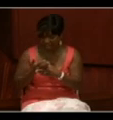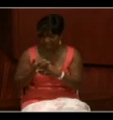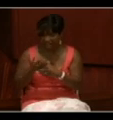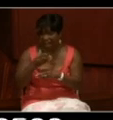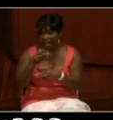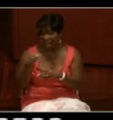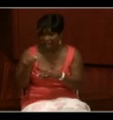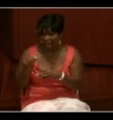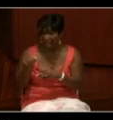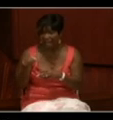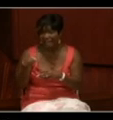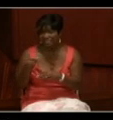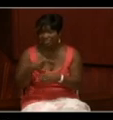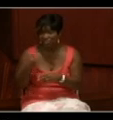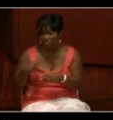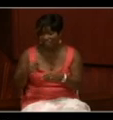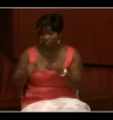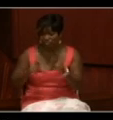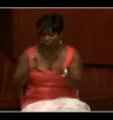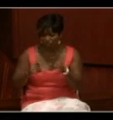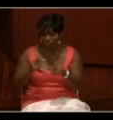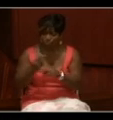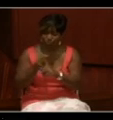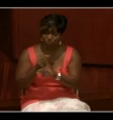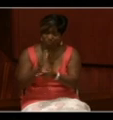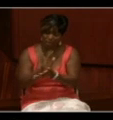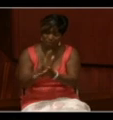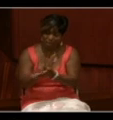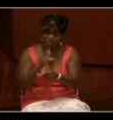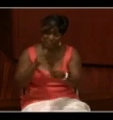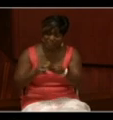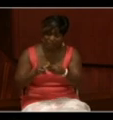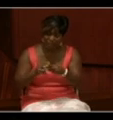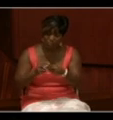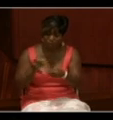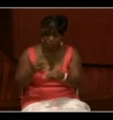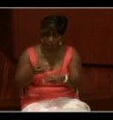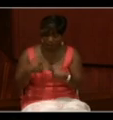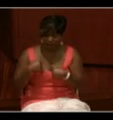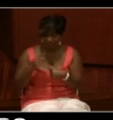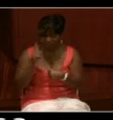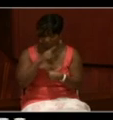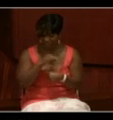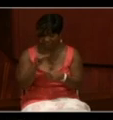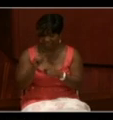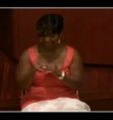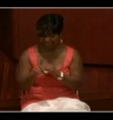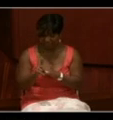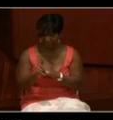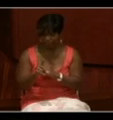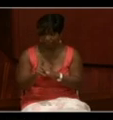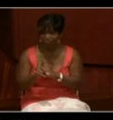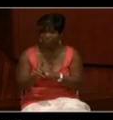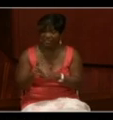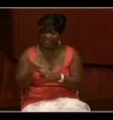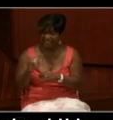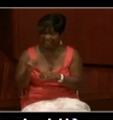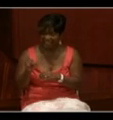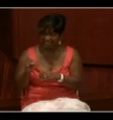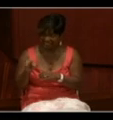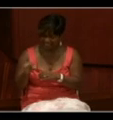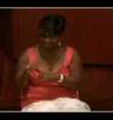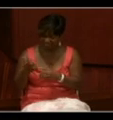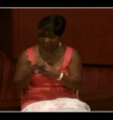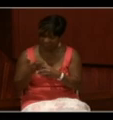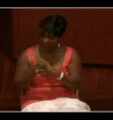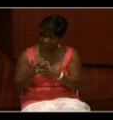paper names or come under false identities. Regardless of these challenges, these case files are a rich and rewarding source